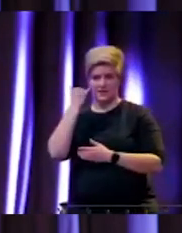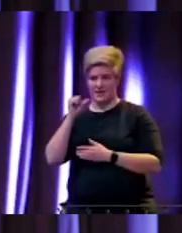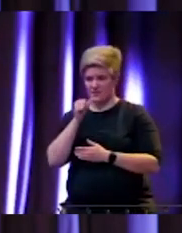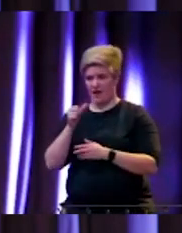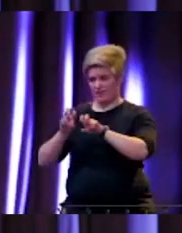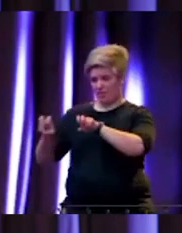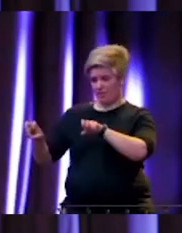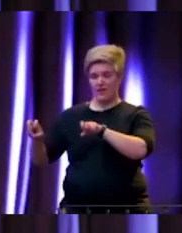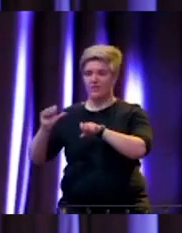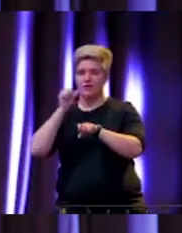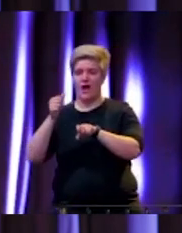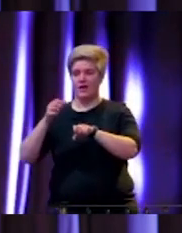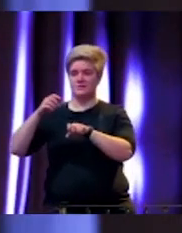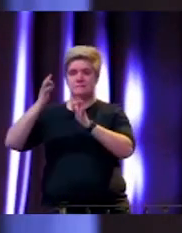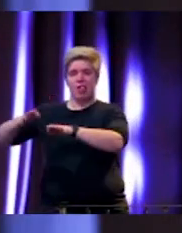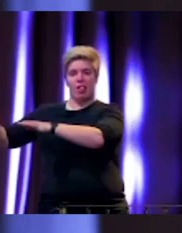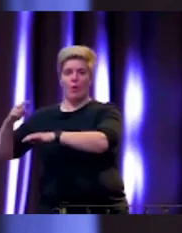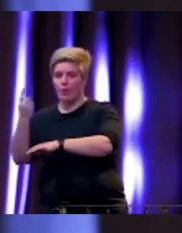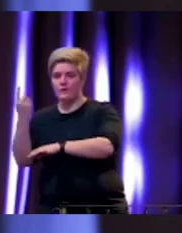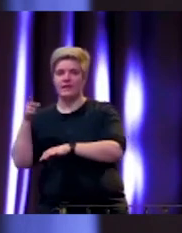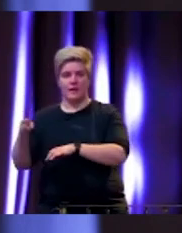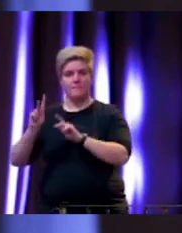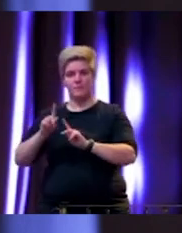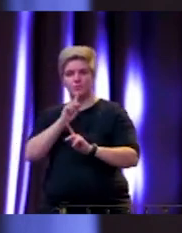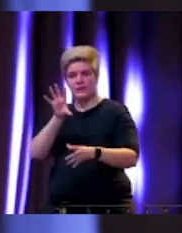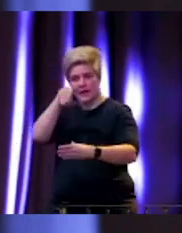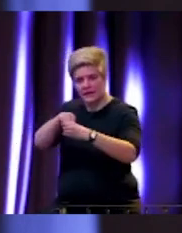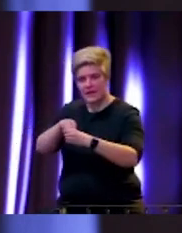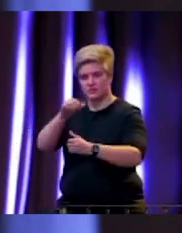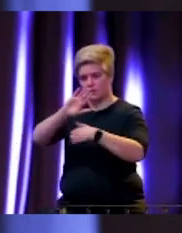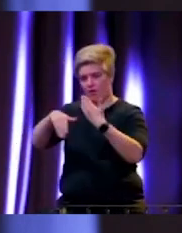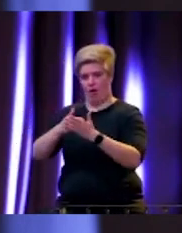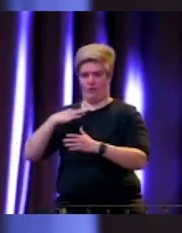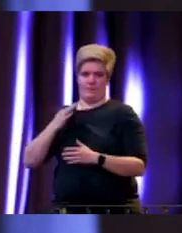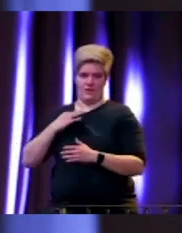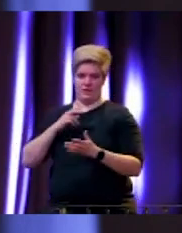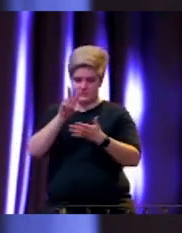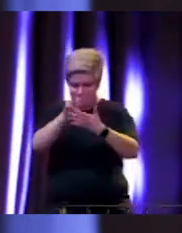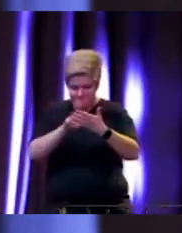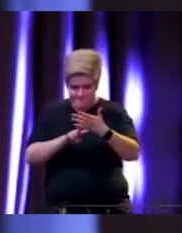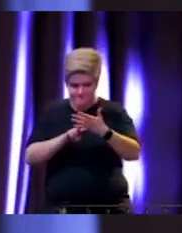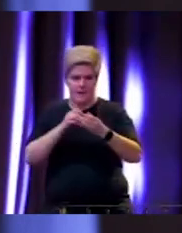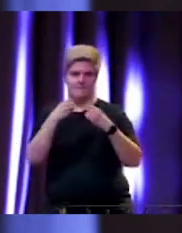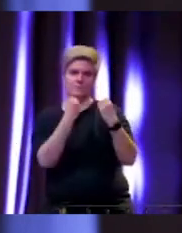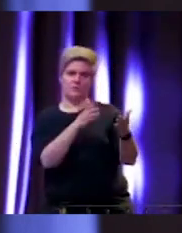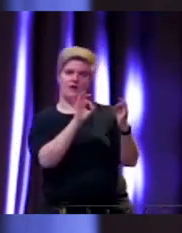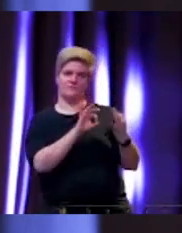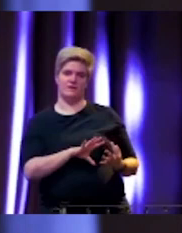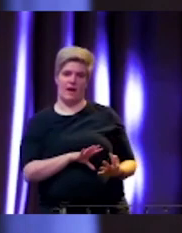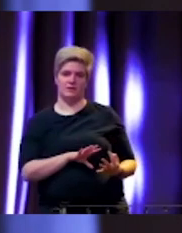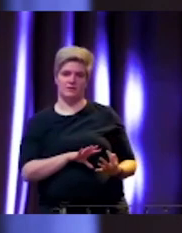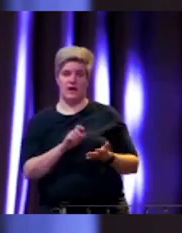who are really going to engage with every single application and really provide that feedback and the notes that they do have for how they came to